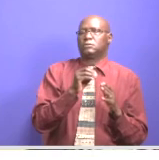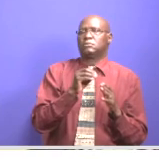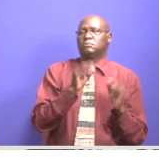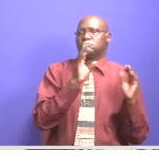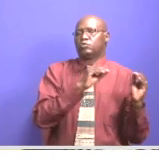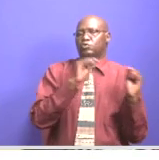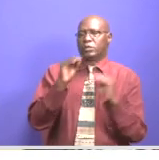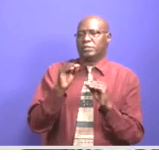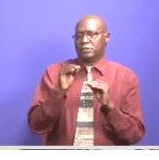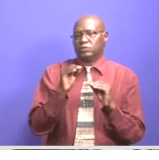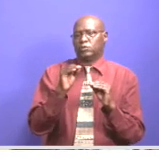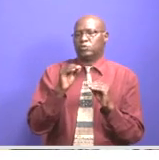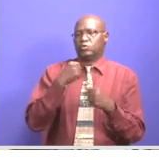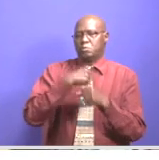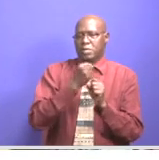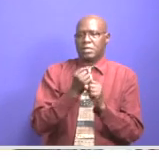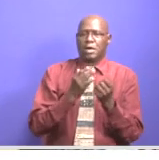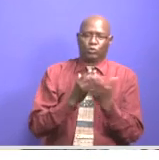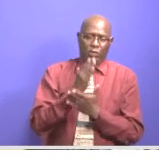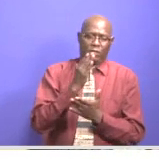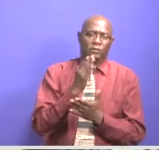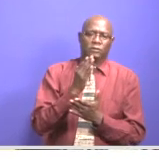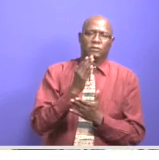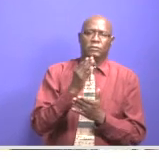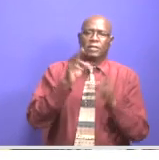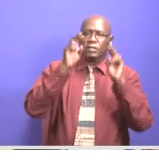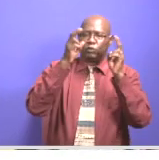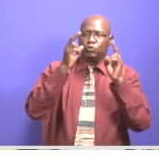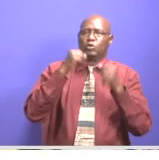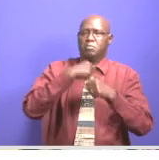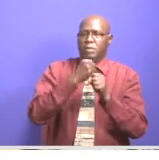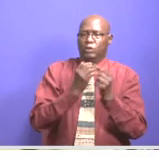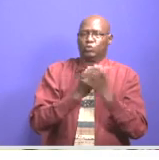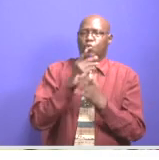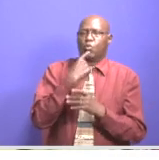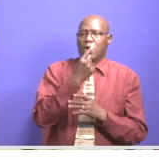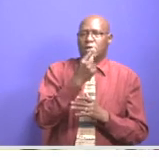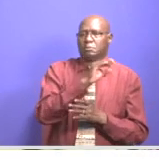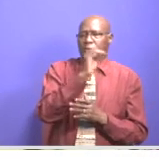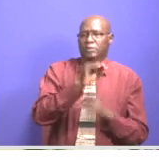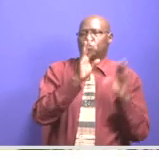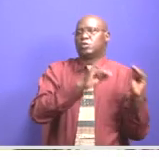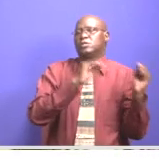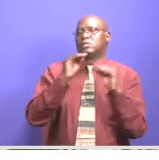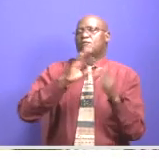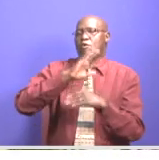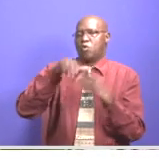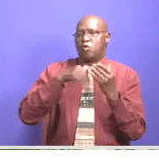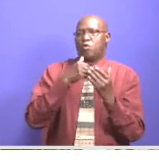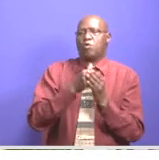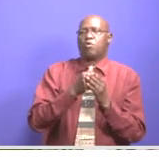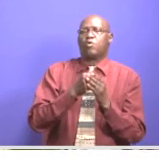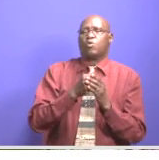first to actualize the issue of ensuring 100% transition for all the standard